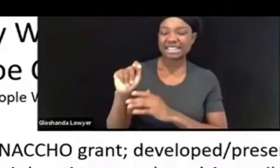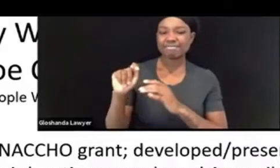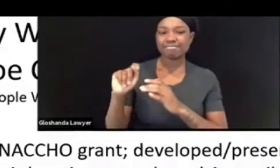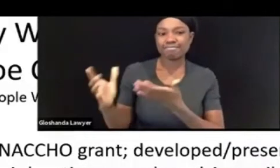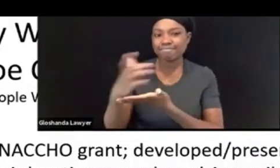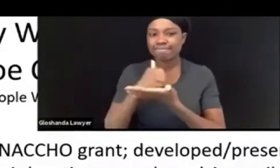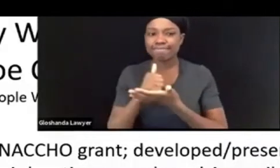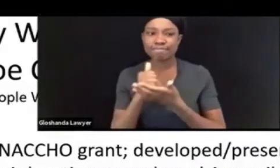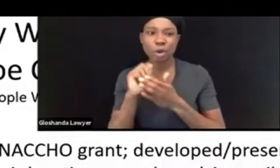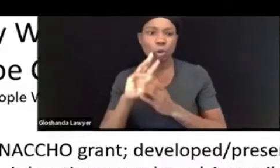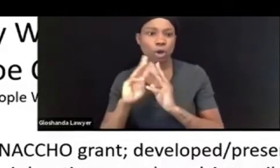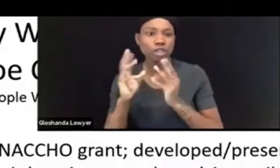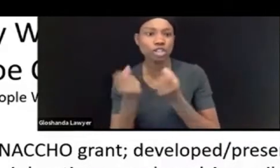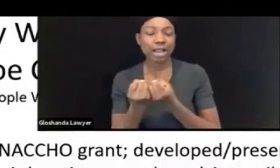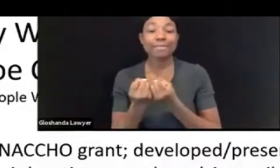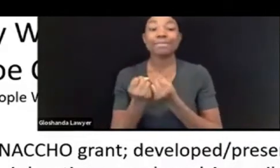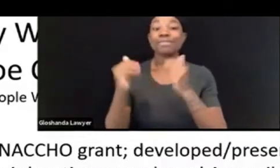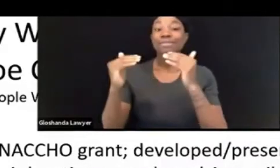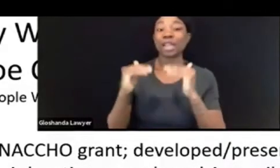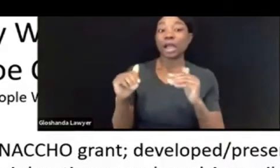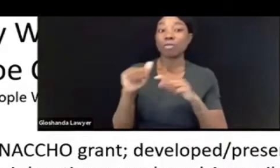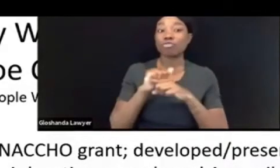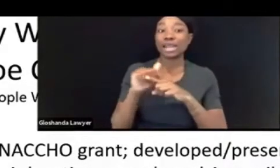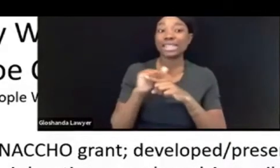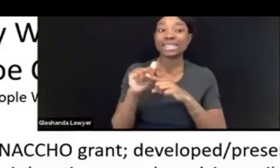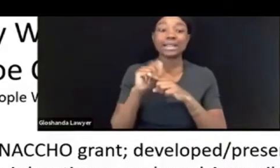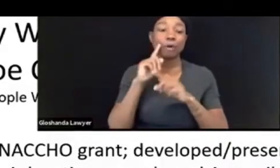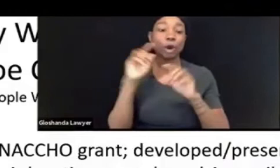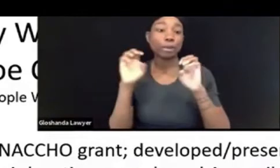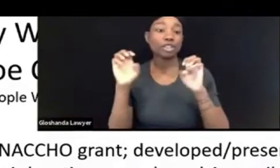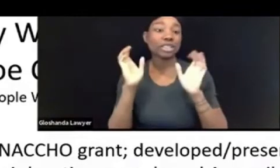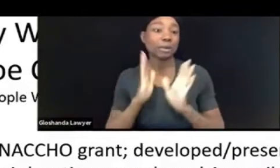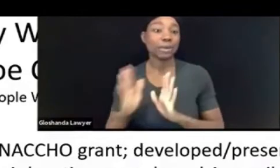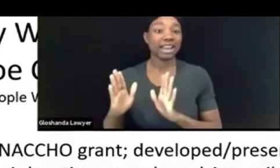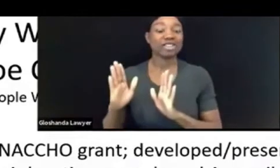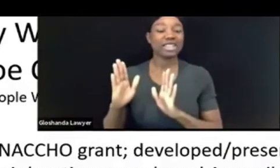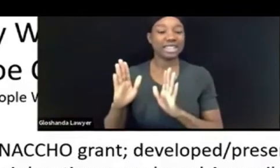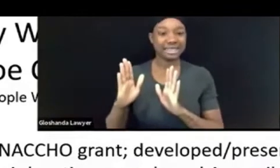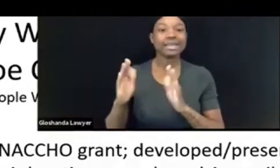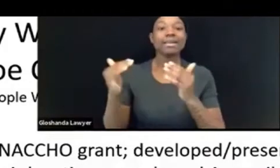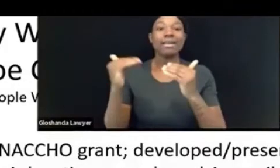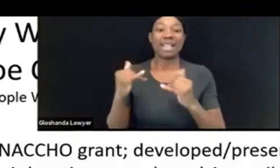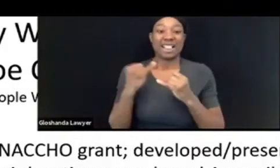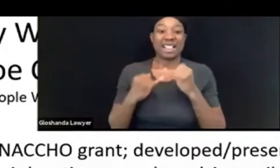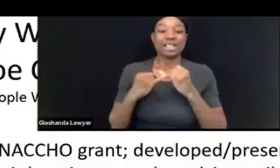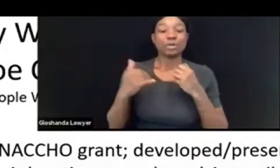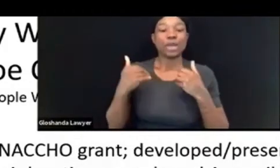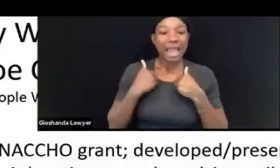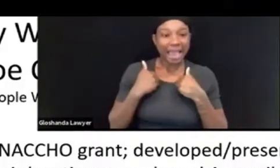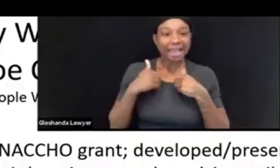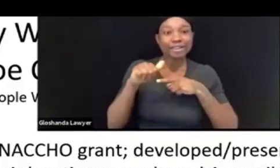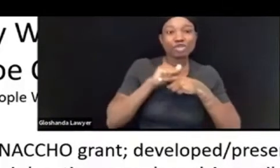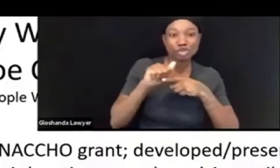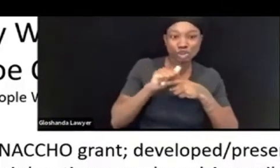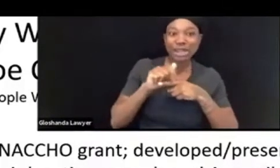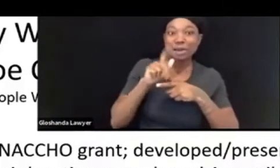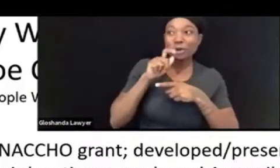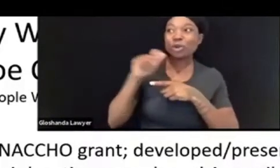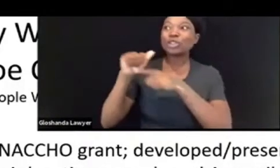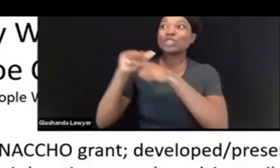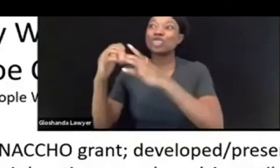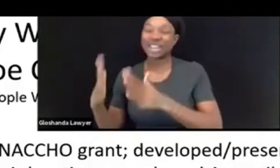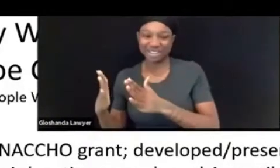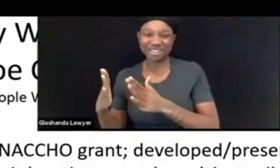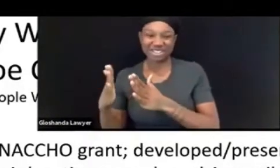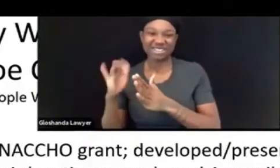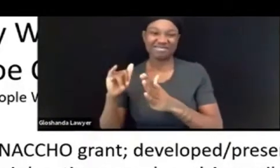with emergency drills. And lastly, we went into an accessible preparedness train the trainer course, meeting these community members